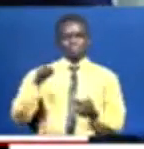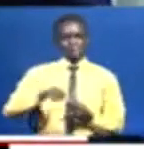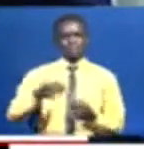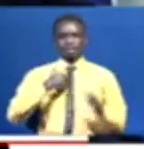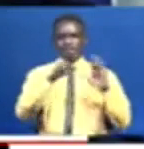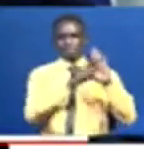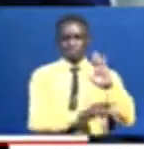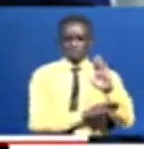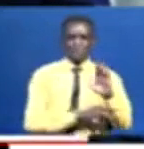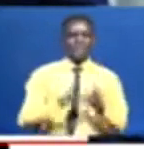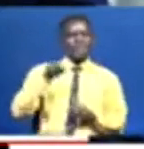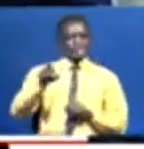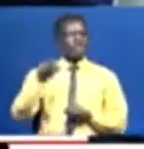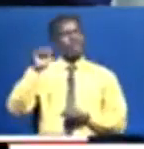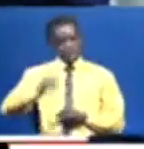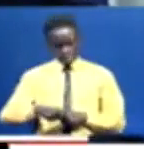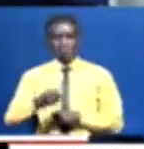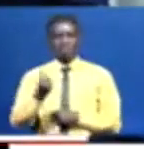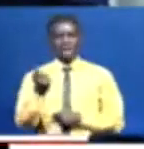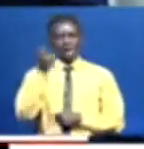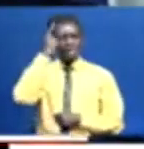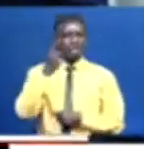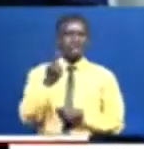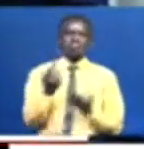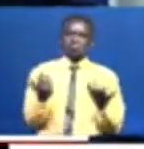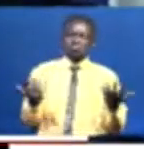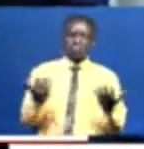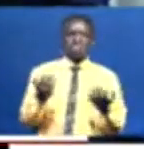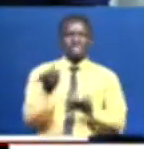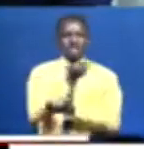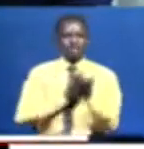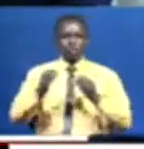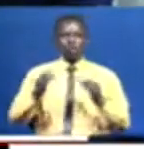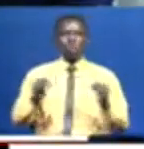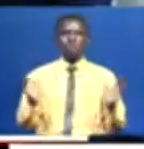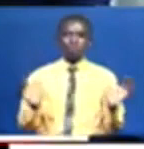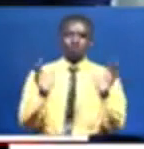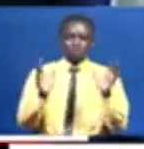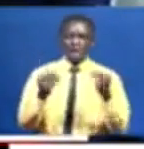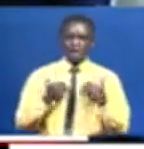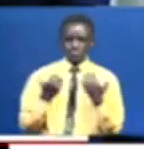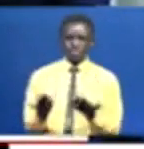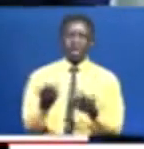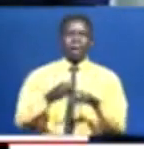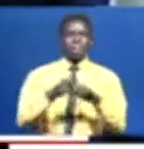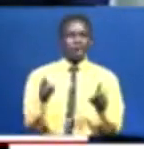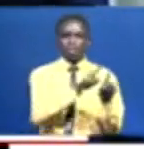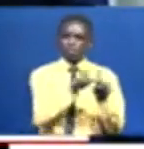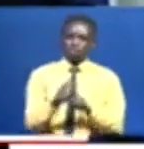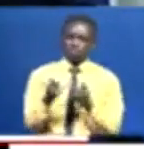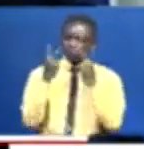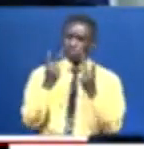It makes sense as an economic growth and boost initiative, and it will just depend on how that is being